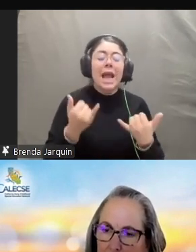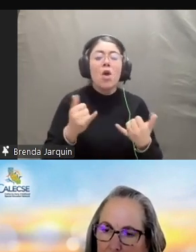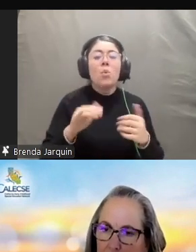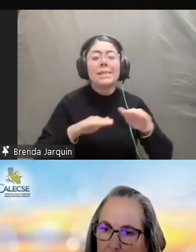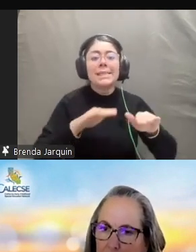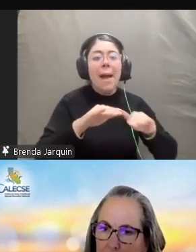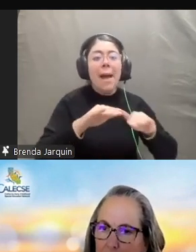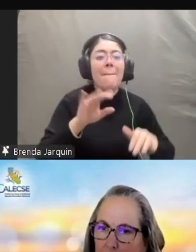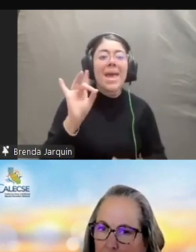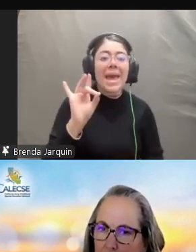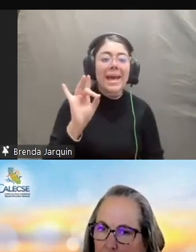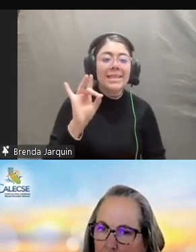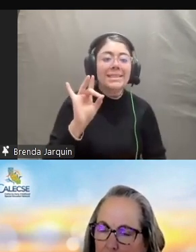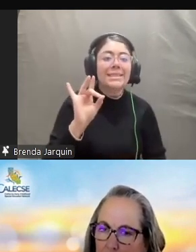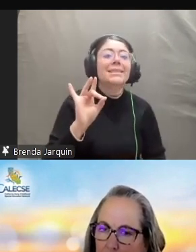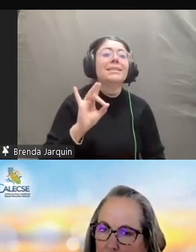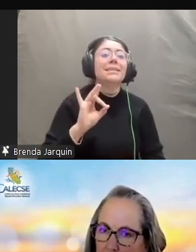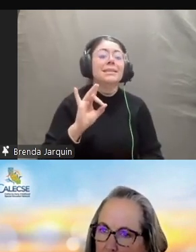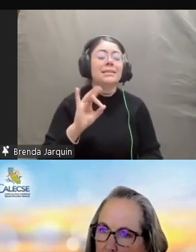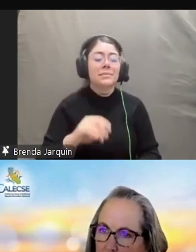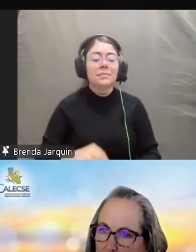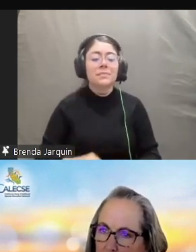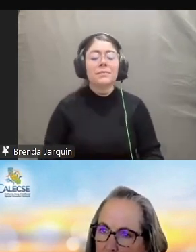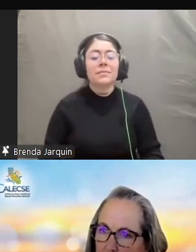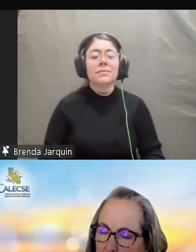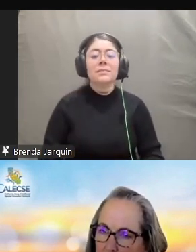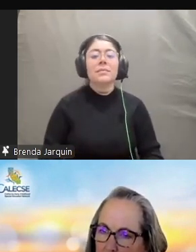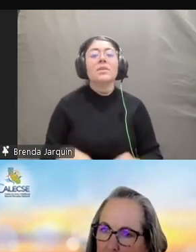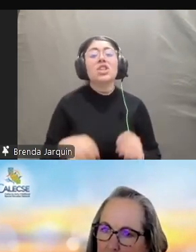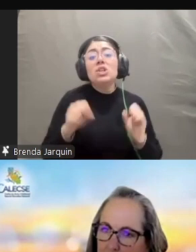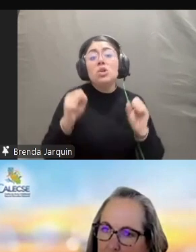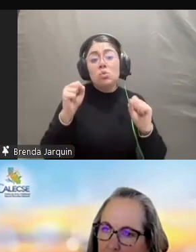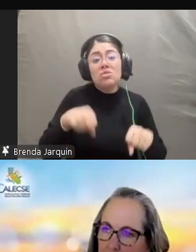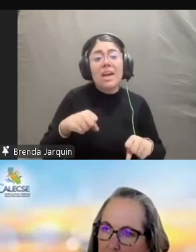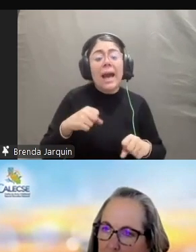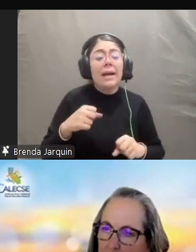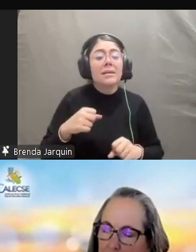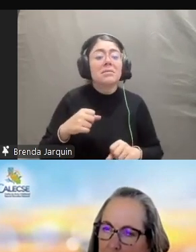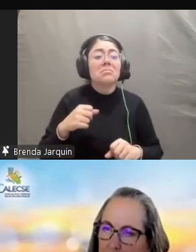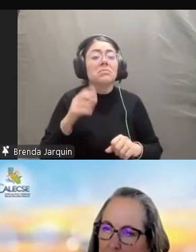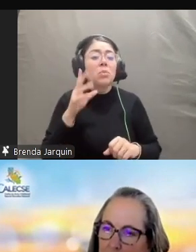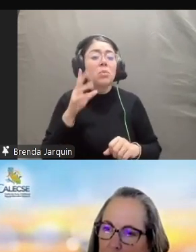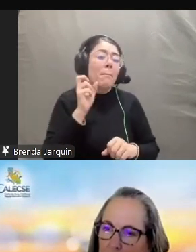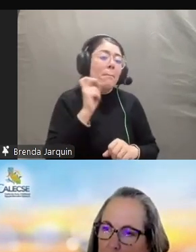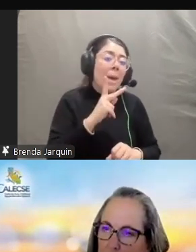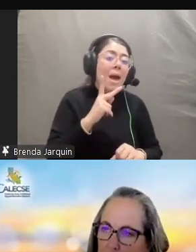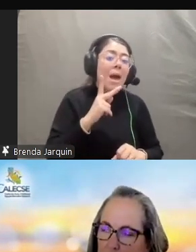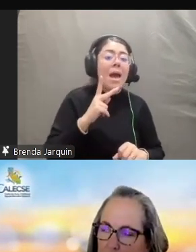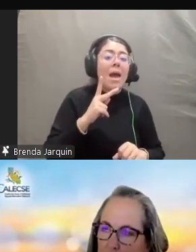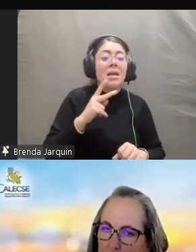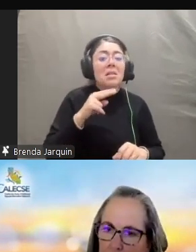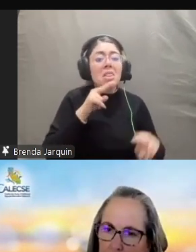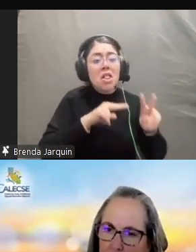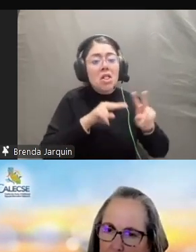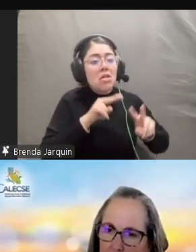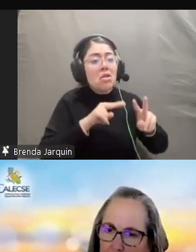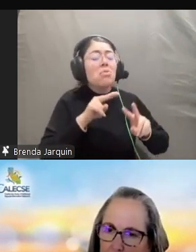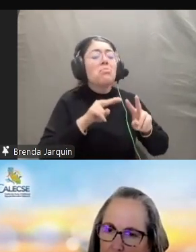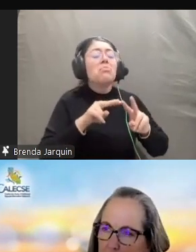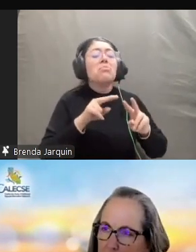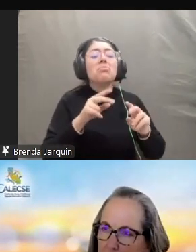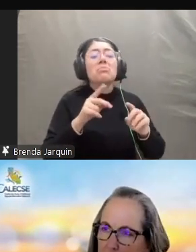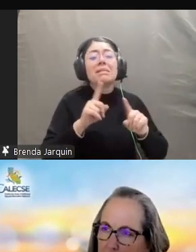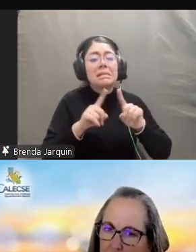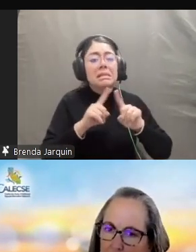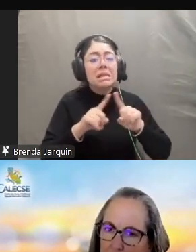can review some sample templates of different interagency agreements from other parts of the state. That was something we started